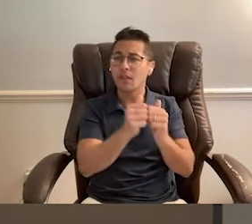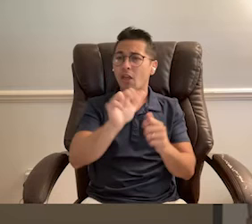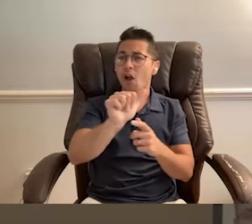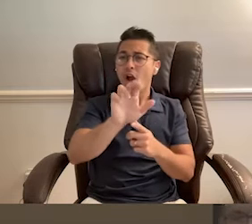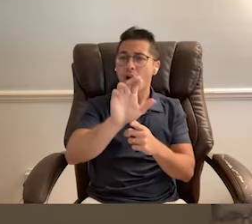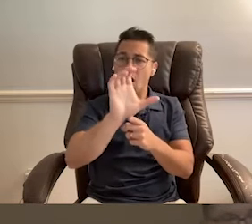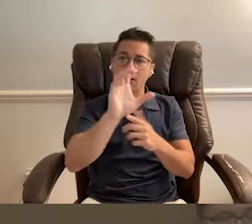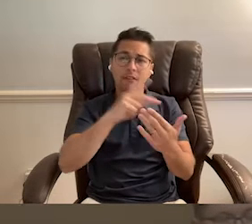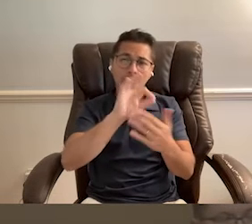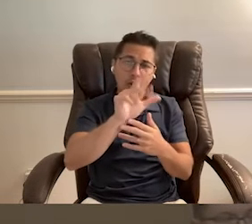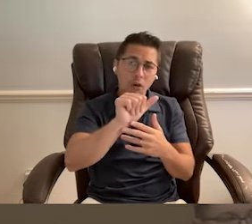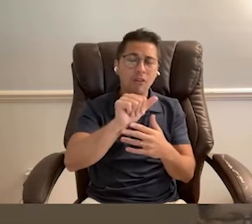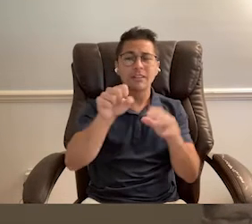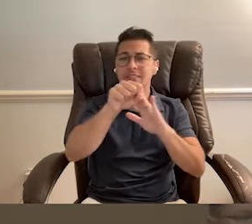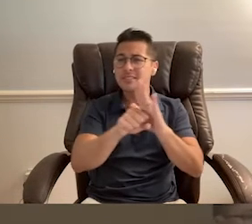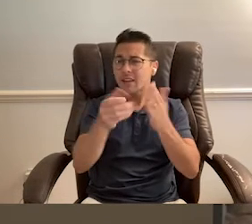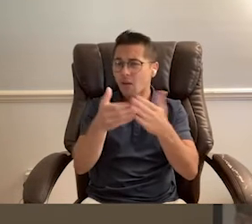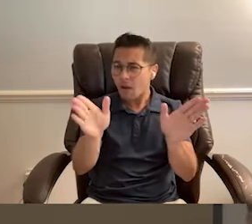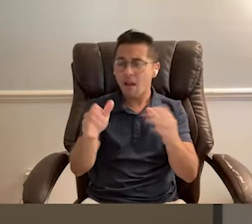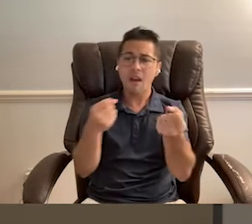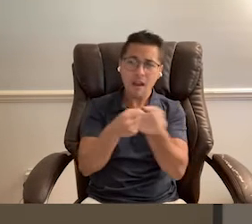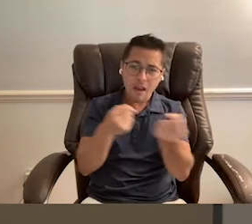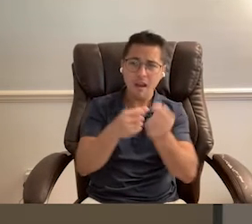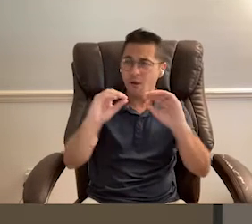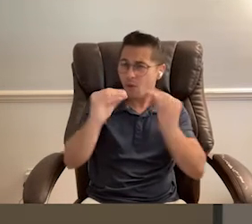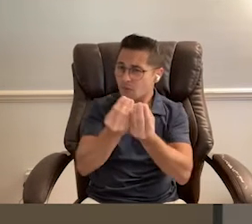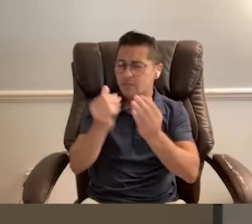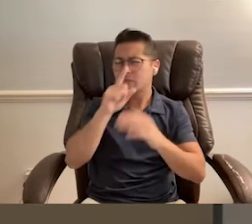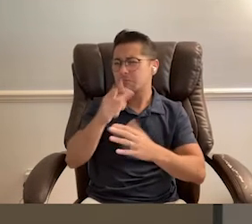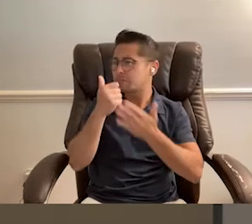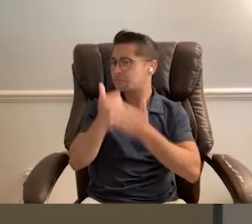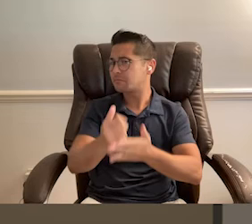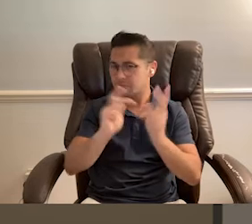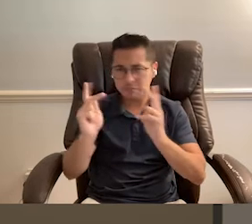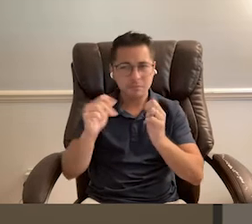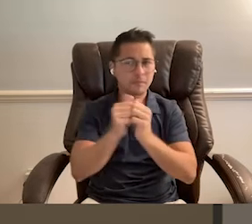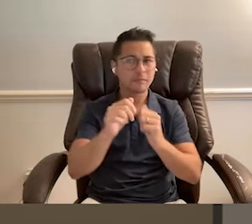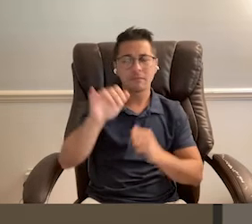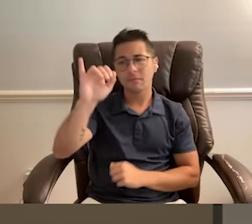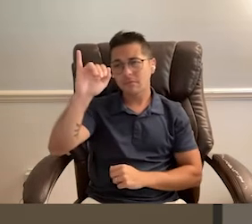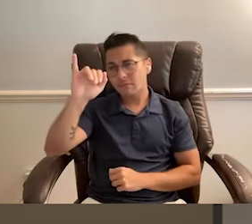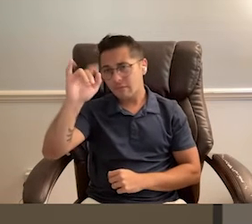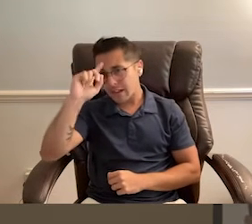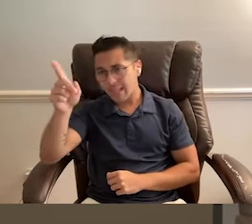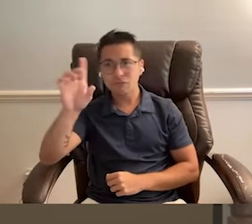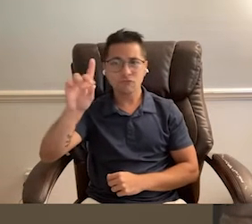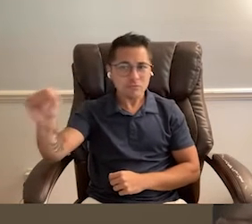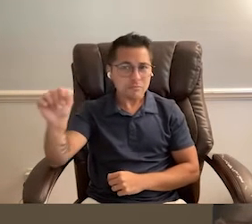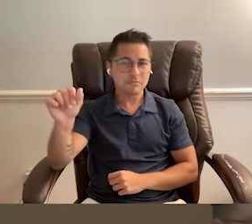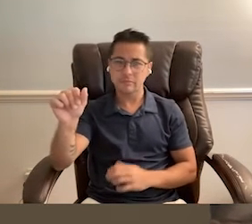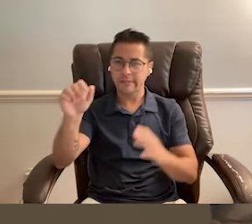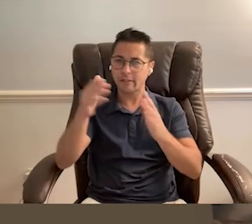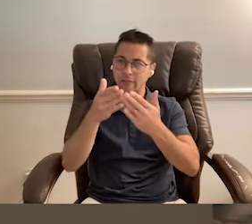advocacy organization that really helps individuals with intellectual and developmental disabilities on a statewide basis. They